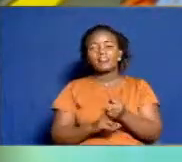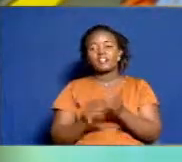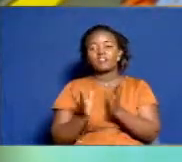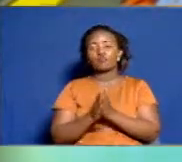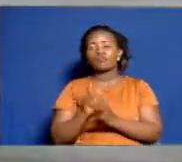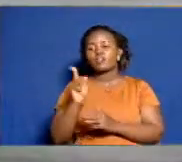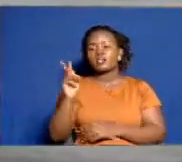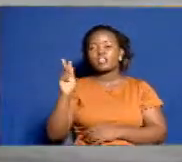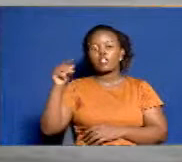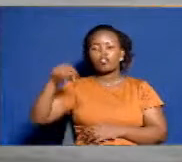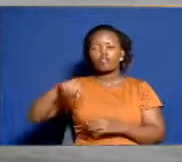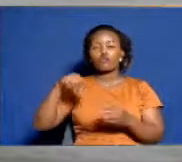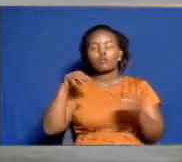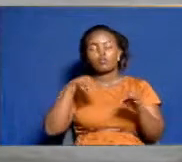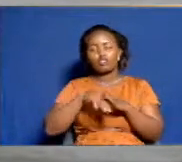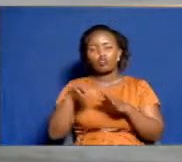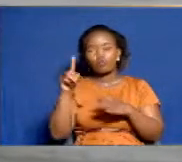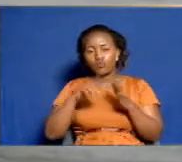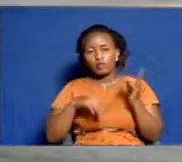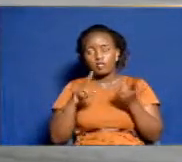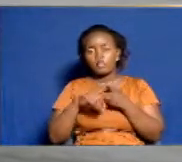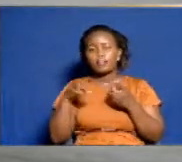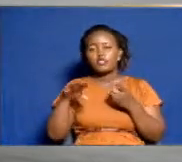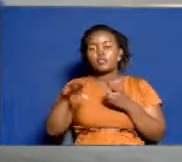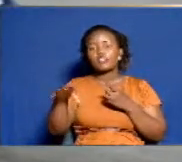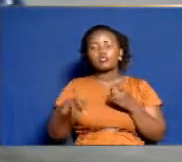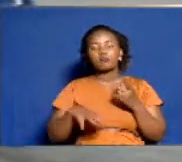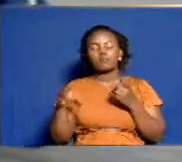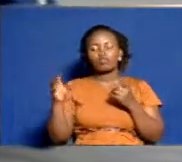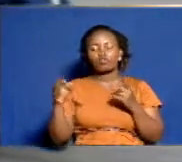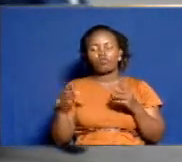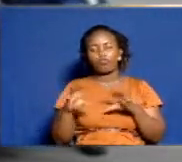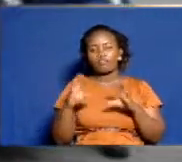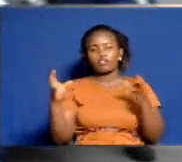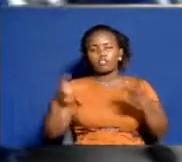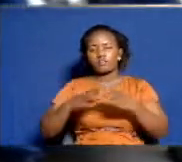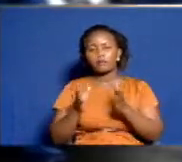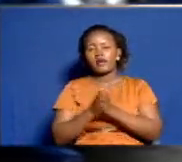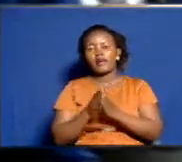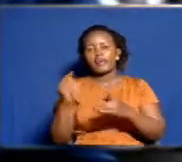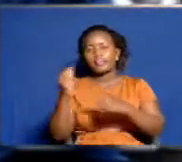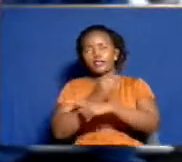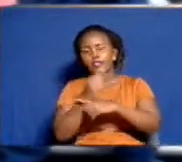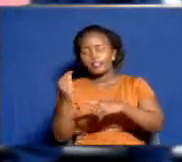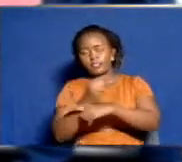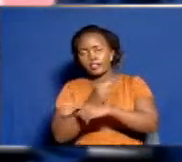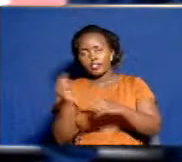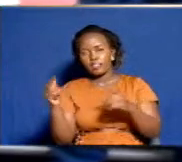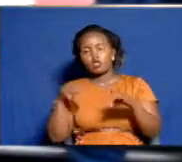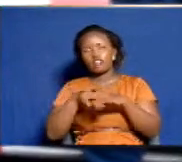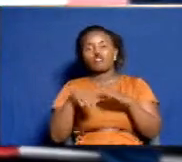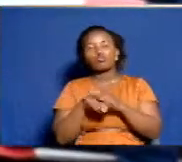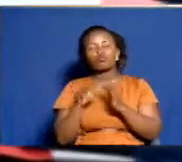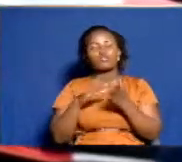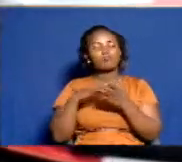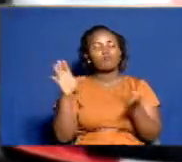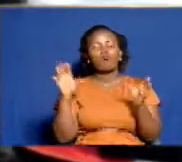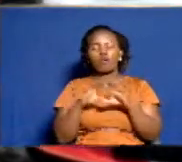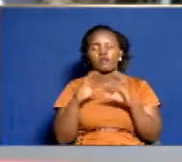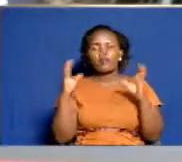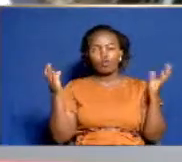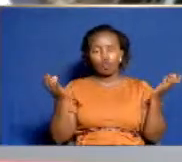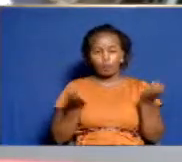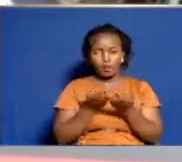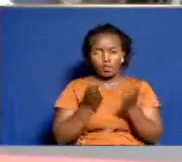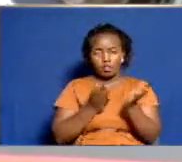will include transportation of the team to Europe and beyond for training and profiling of the teams globally through